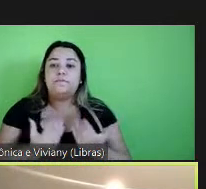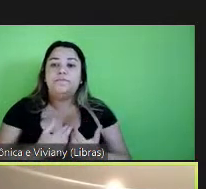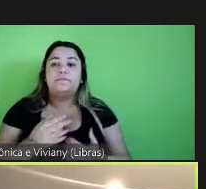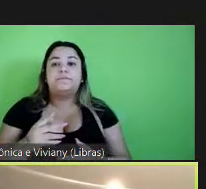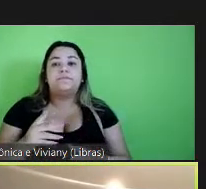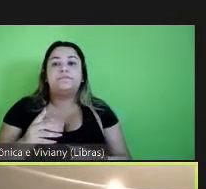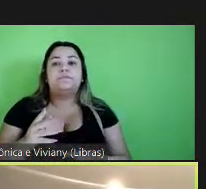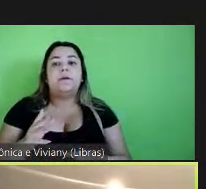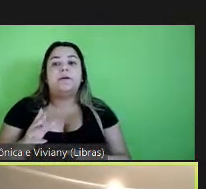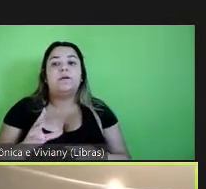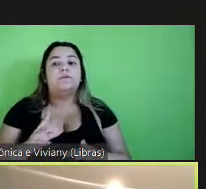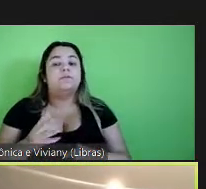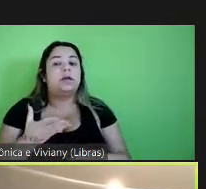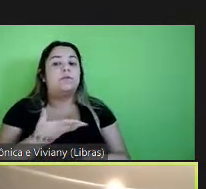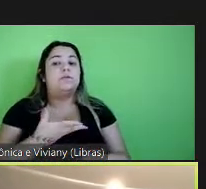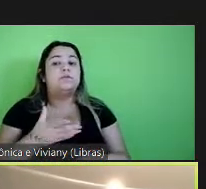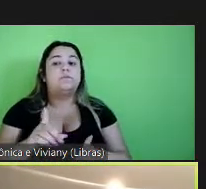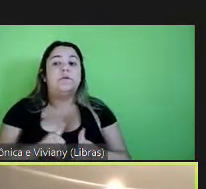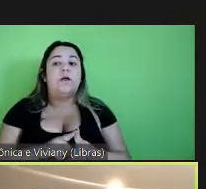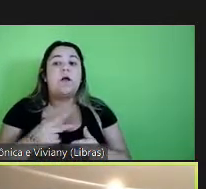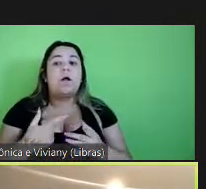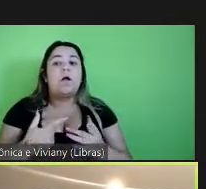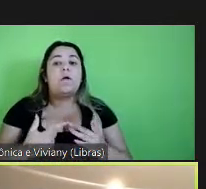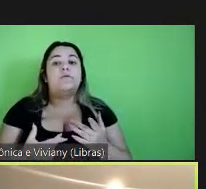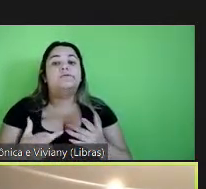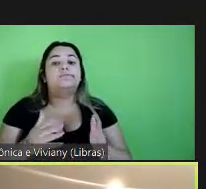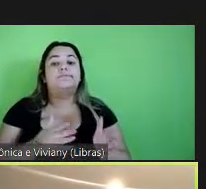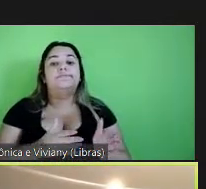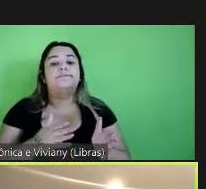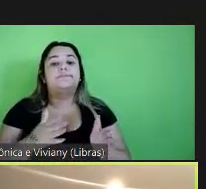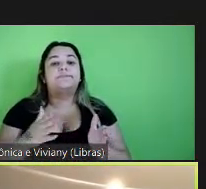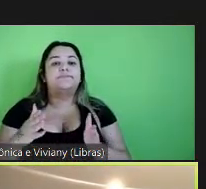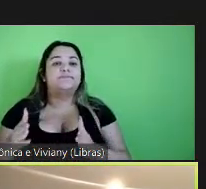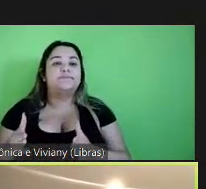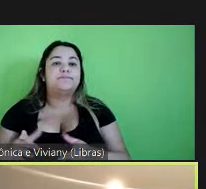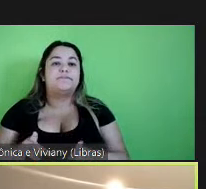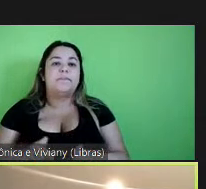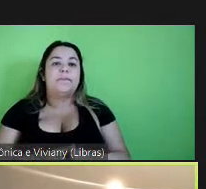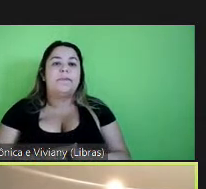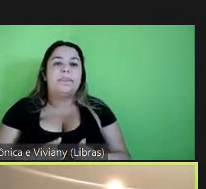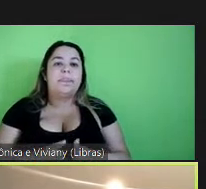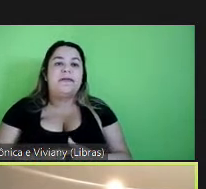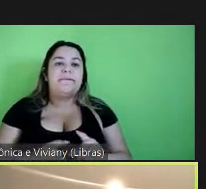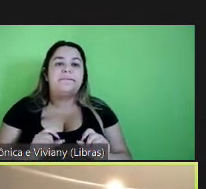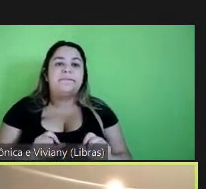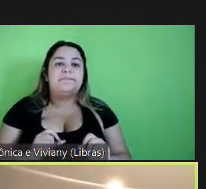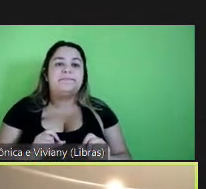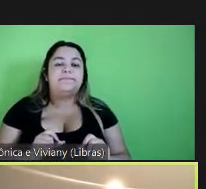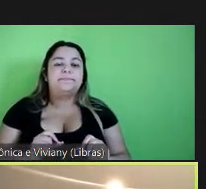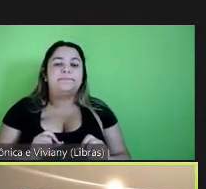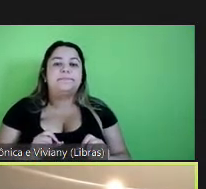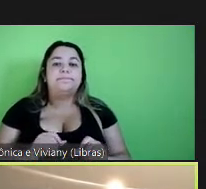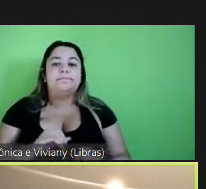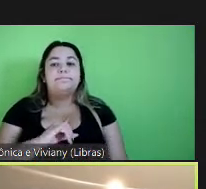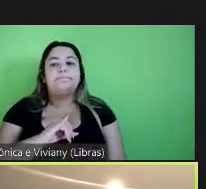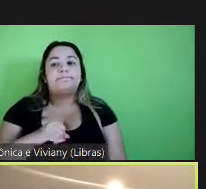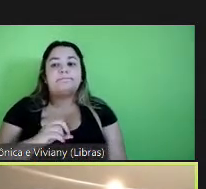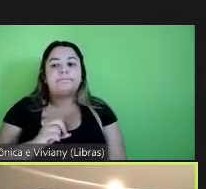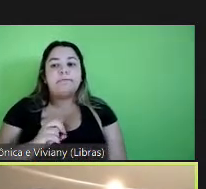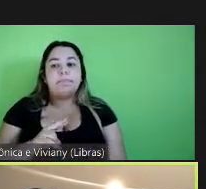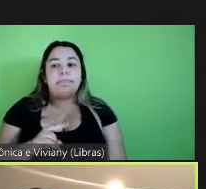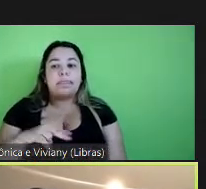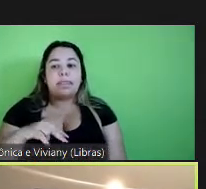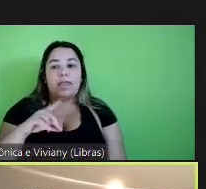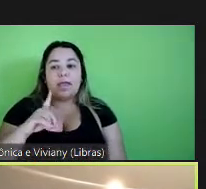well. I think as part of the systems journey as well, for Healthy Weight, it was very much about keeping